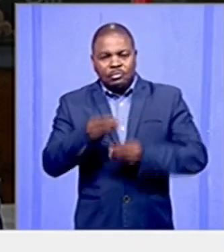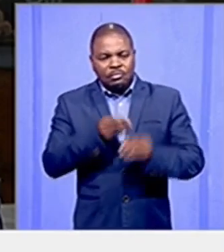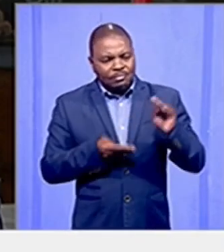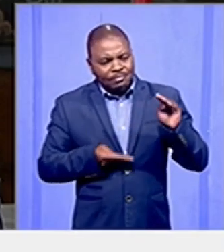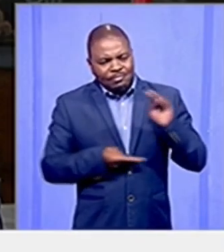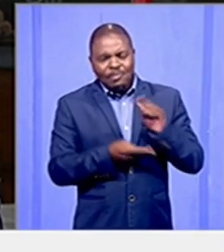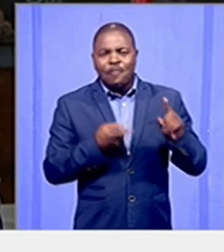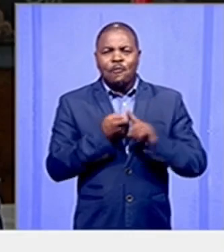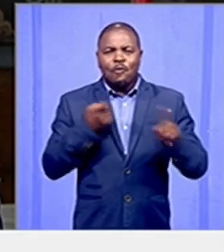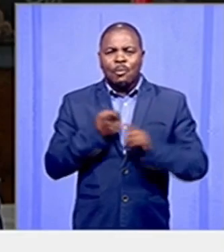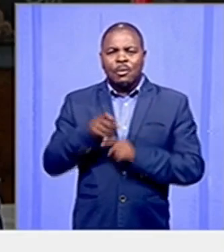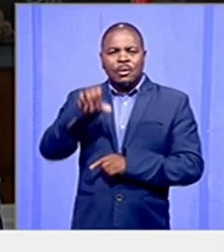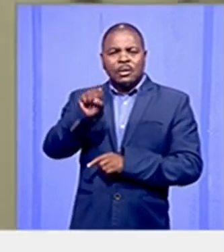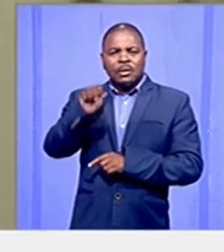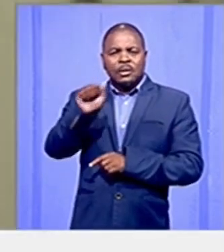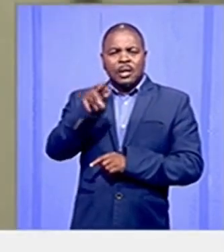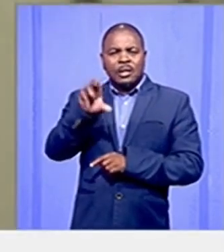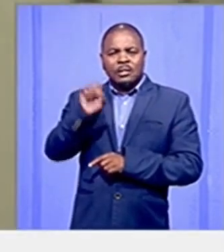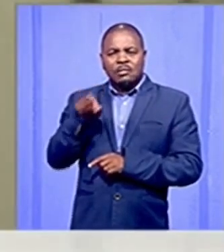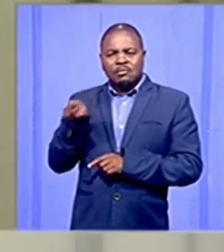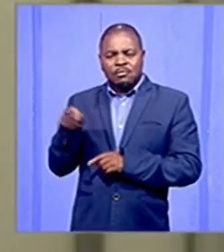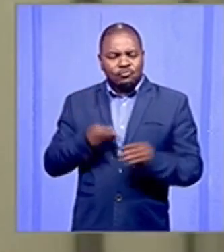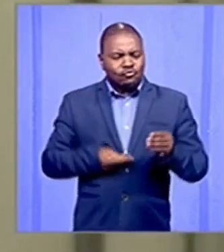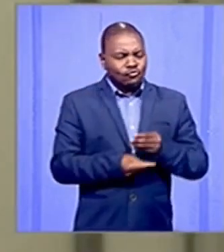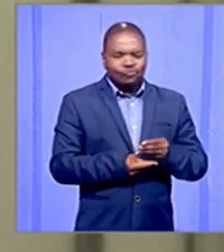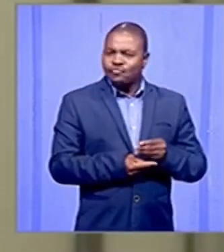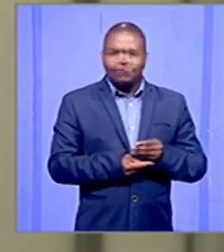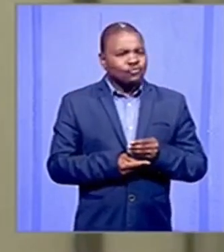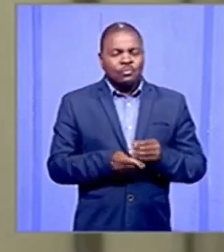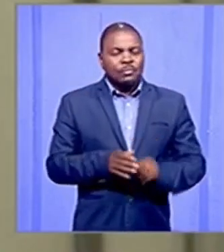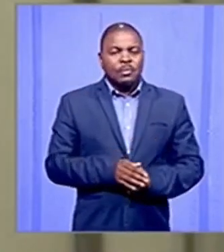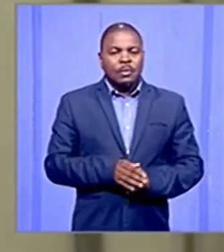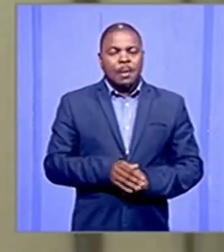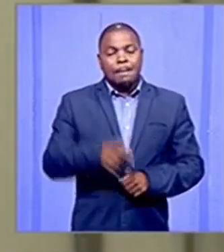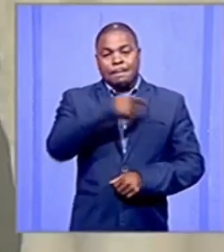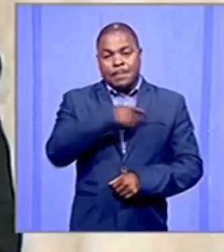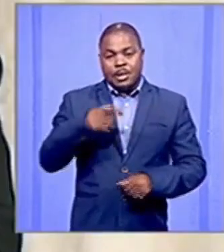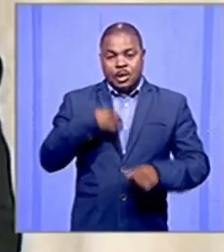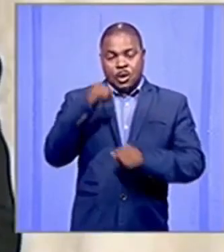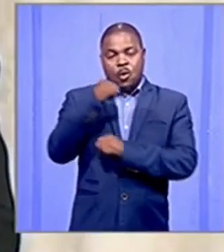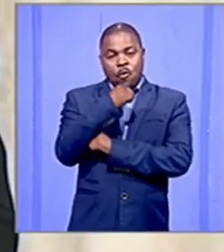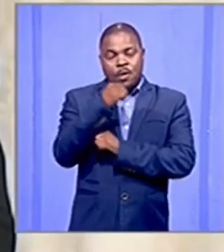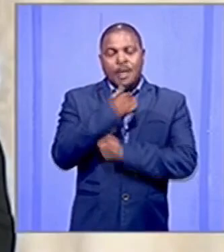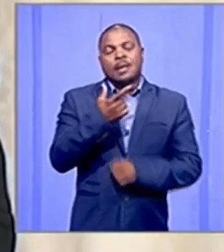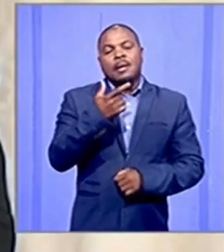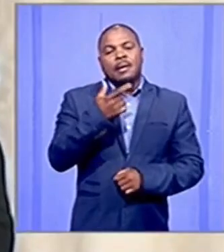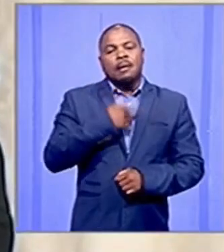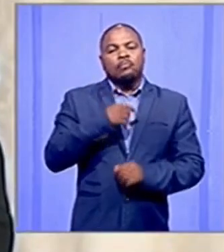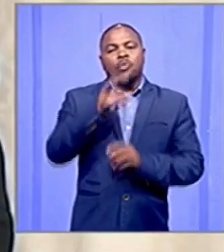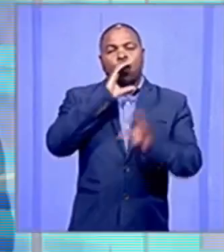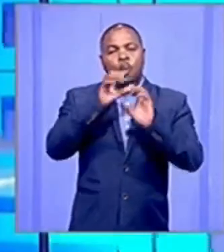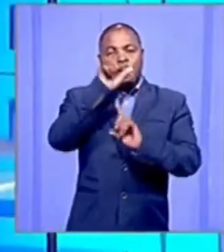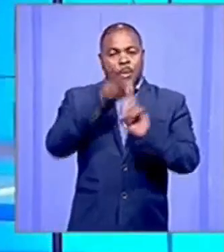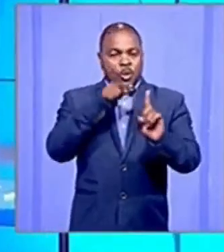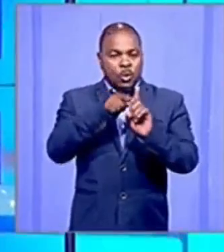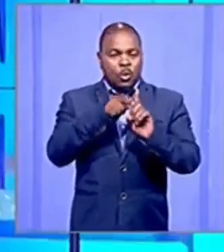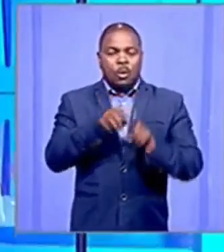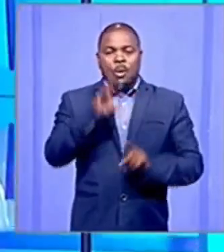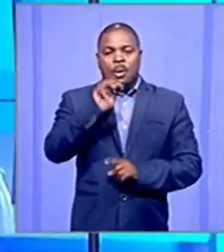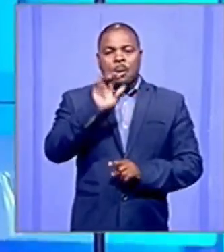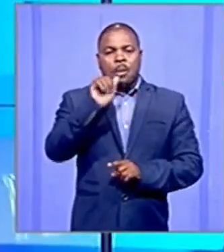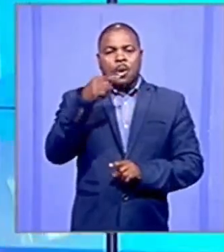from SARS inside a couch. Ho sa le jwalo, moedi wa kantoro ya mopresidente Vincent Magwenya o re ha o letho le neng le tlama